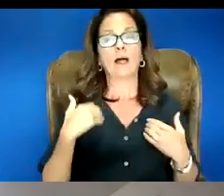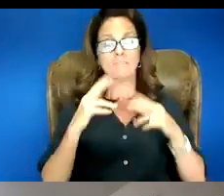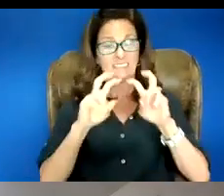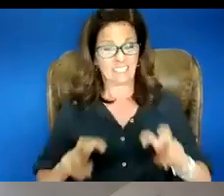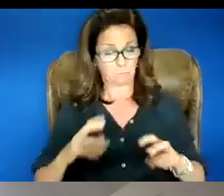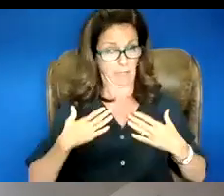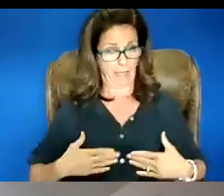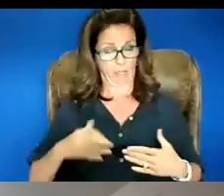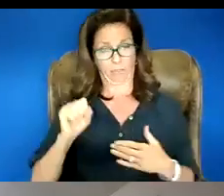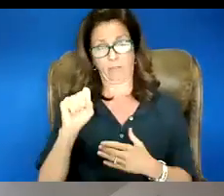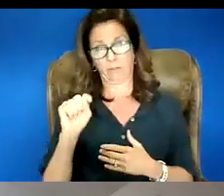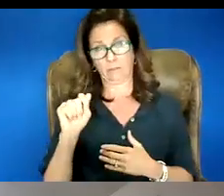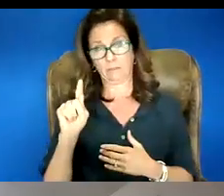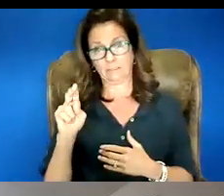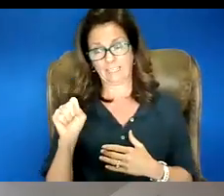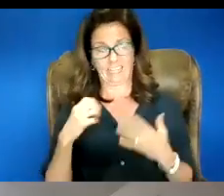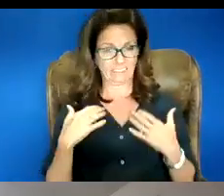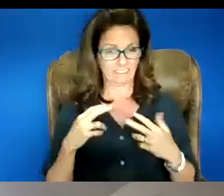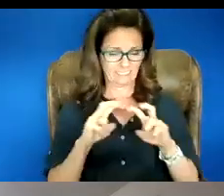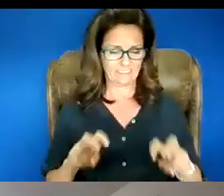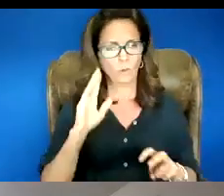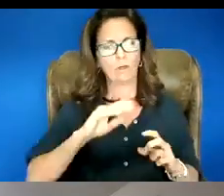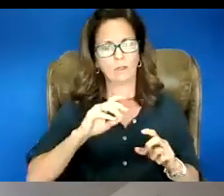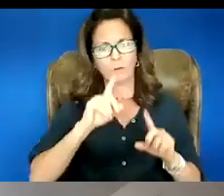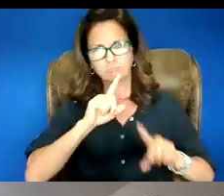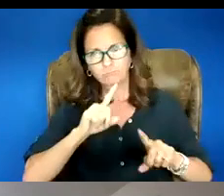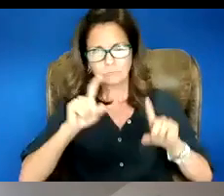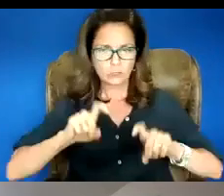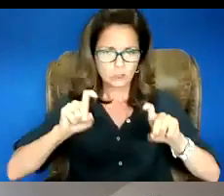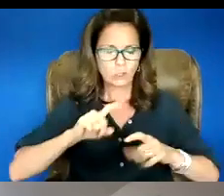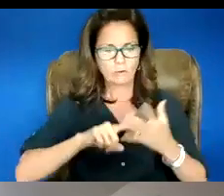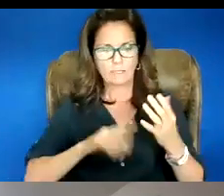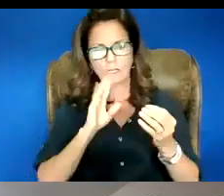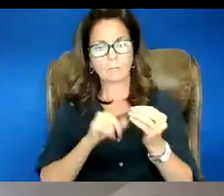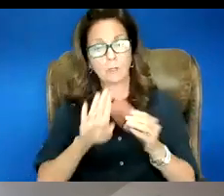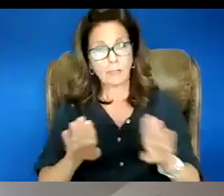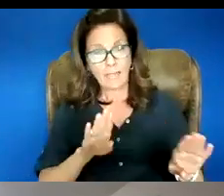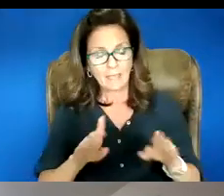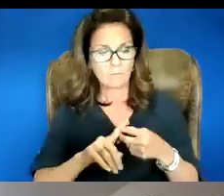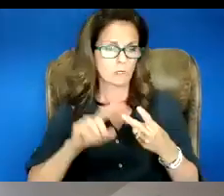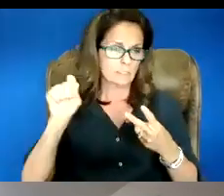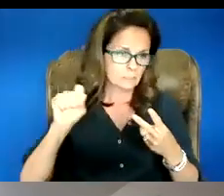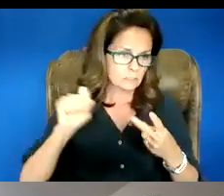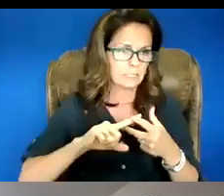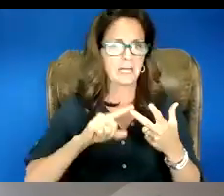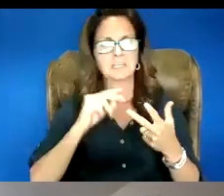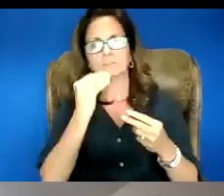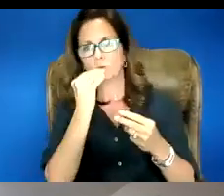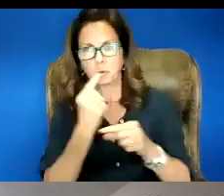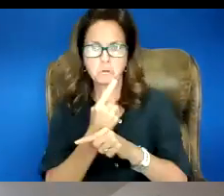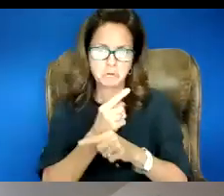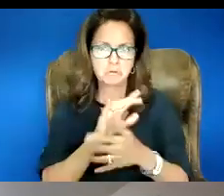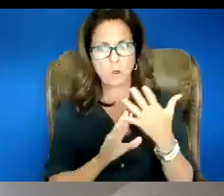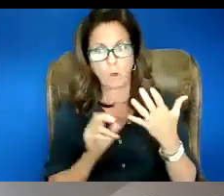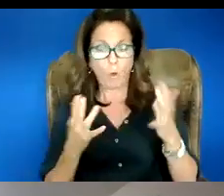complete a survey about your behaviors around exercise and nutrition and all those areas. But you'll also go into the